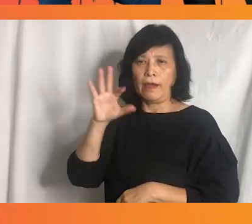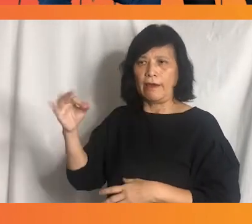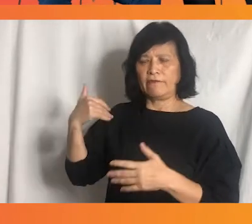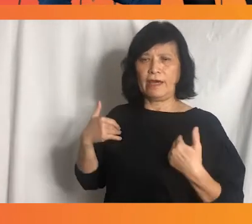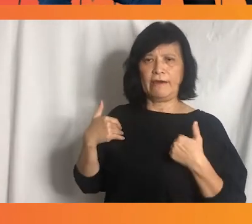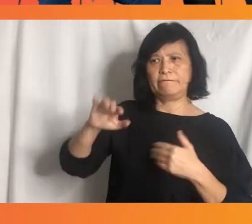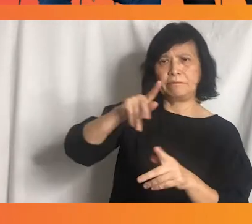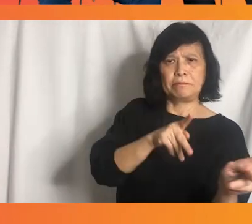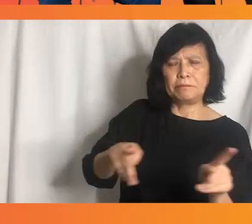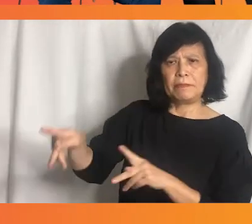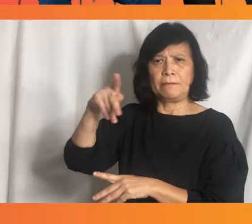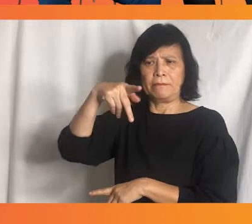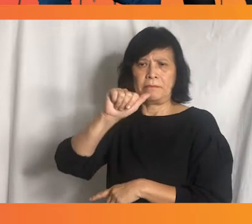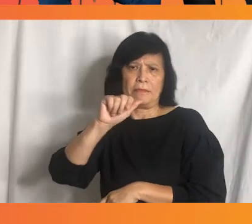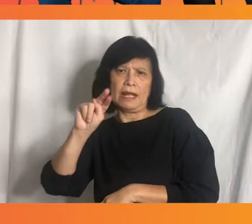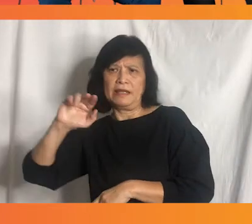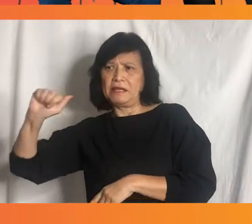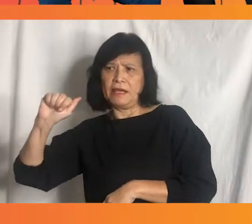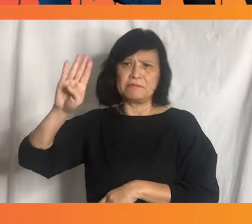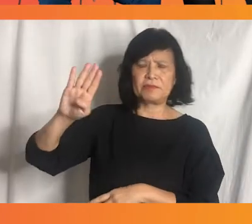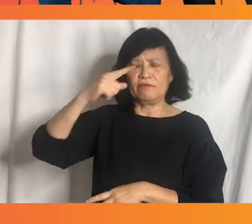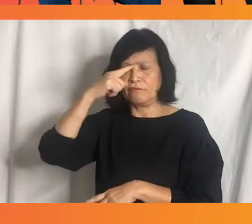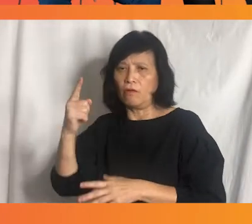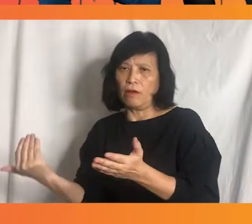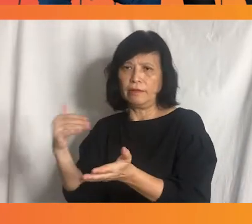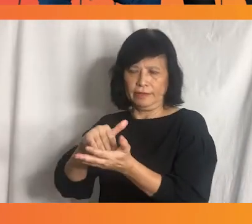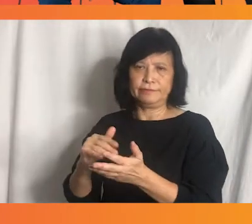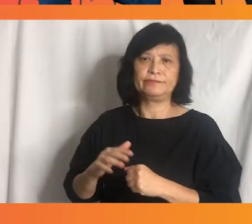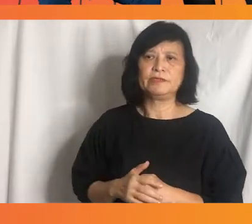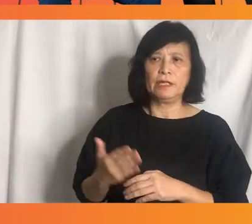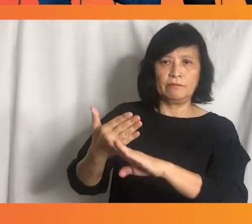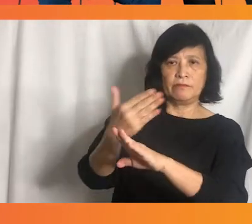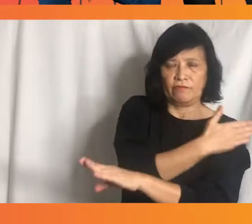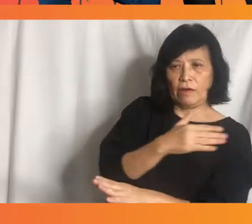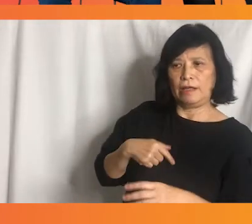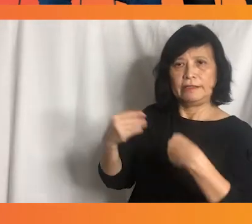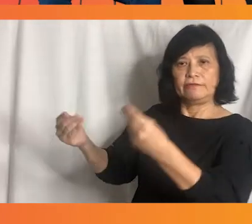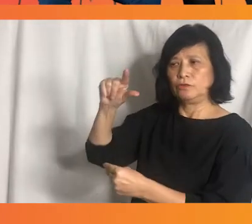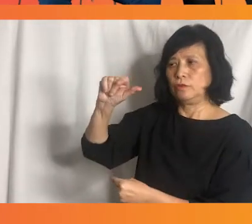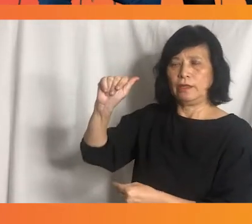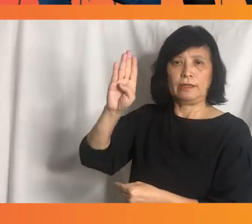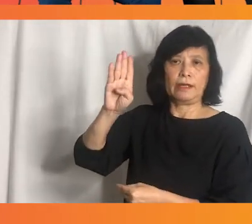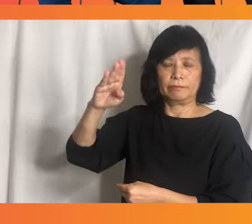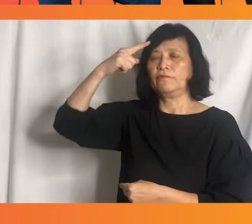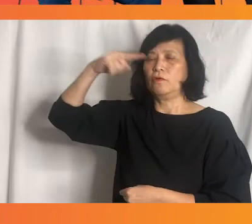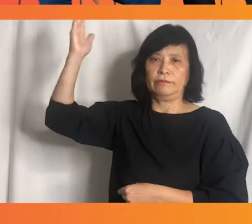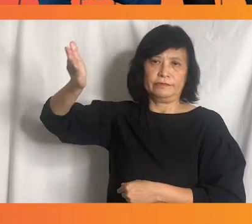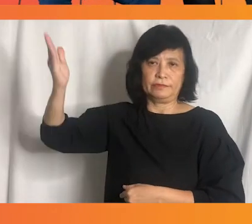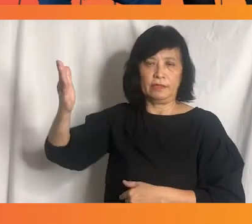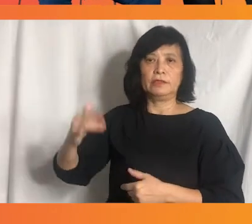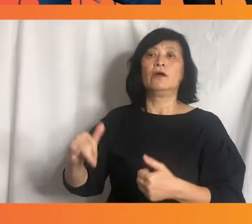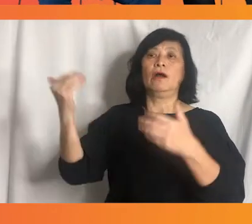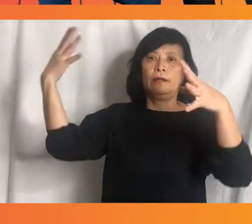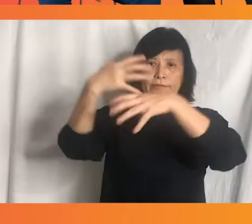plans to prevent any relapse. Before I hand over to Gabe, just a recap. The key thing to remember up to this point is